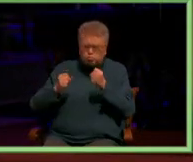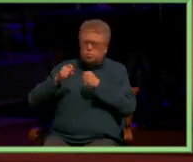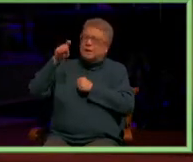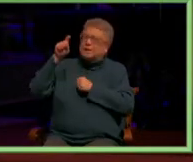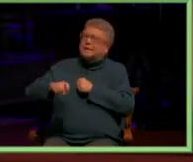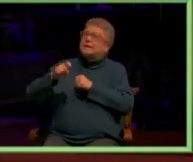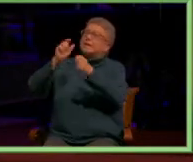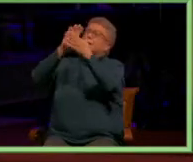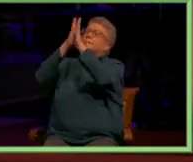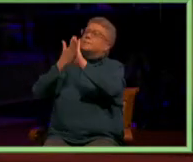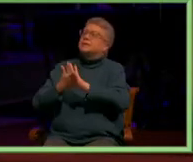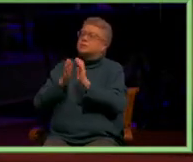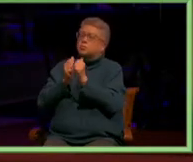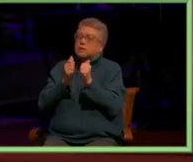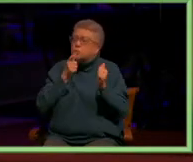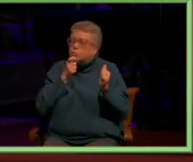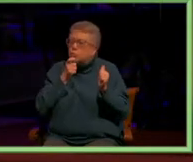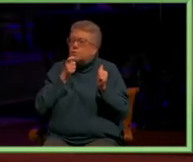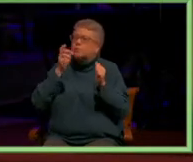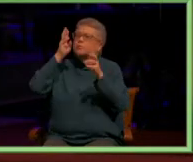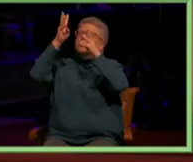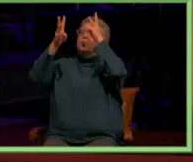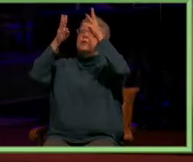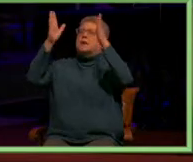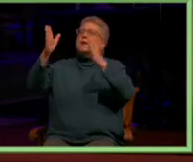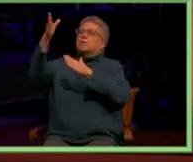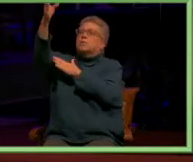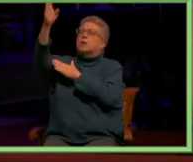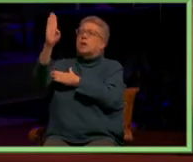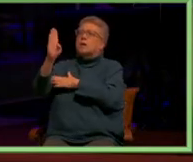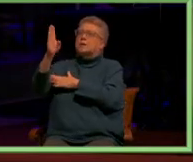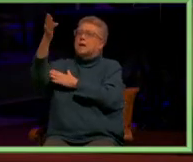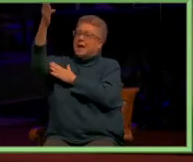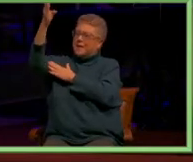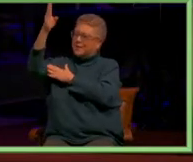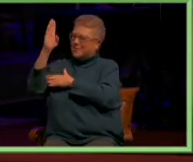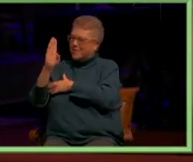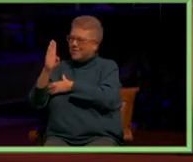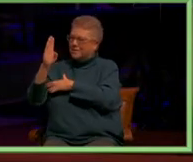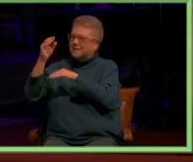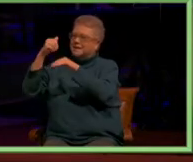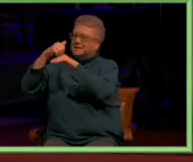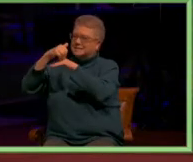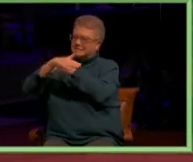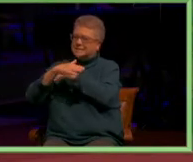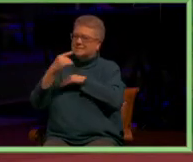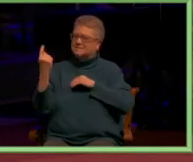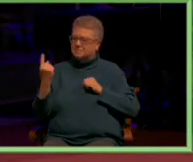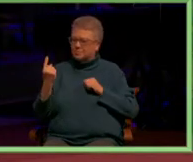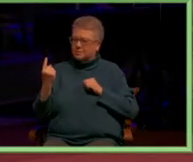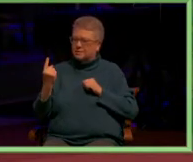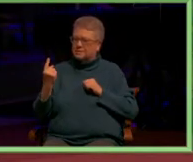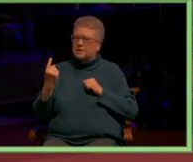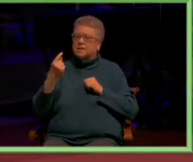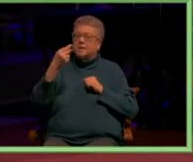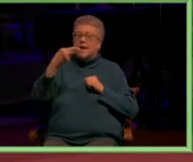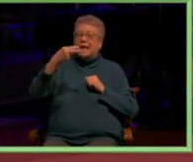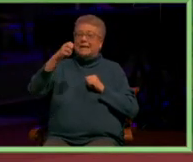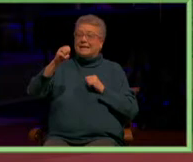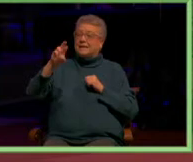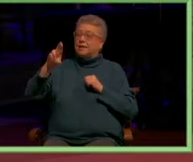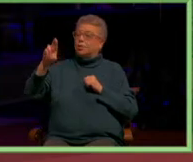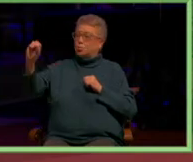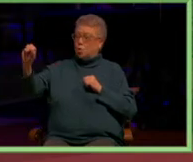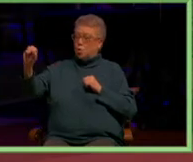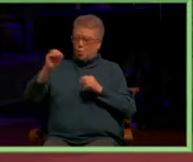with the Creator. And God sent his Son. Christmas is about a hero who stepped on the battlefield.